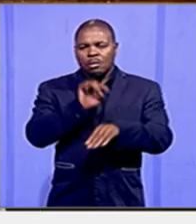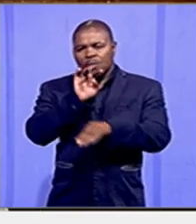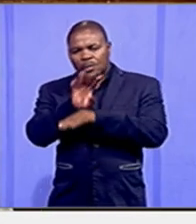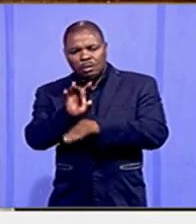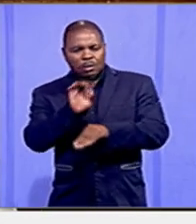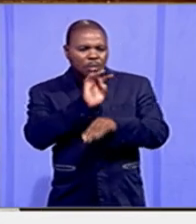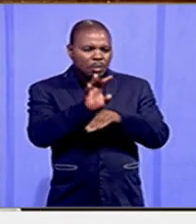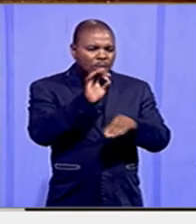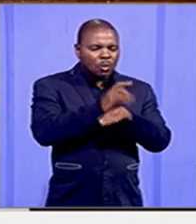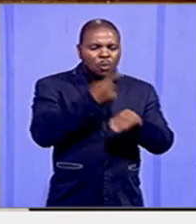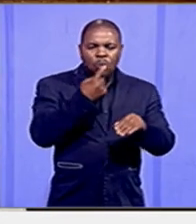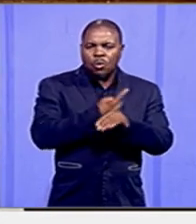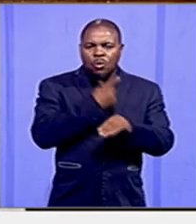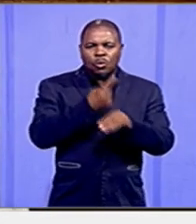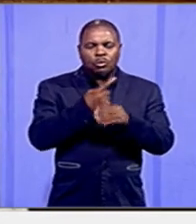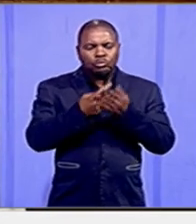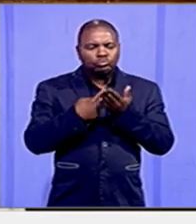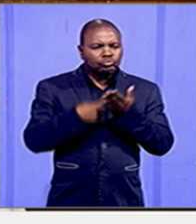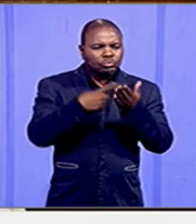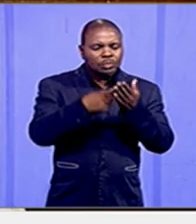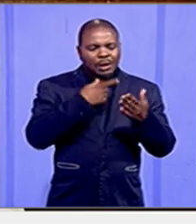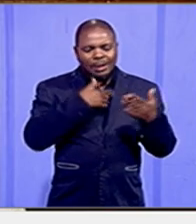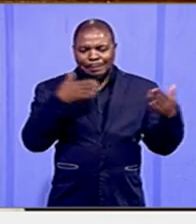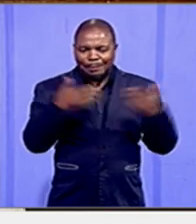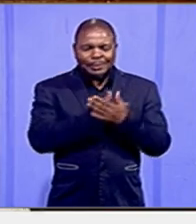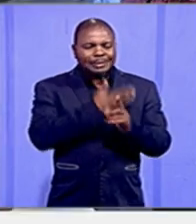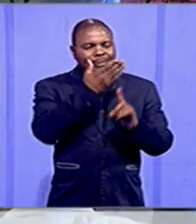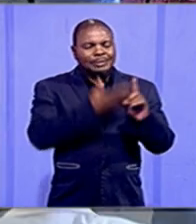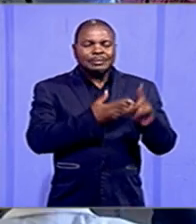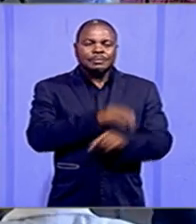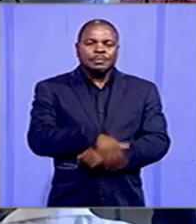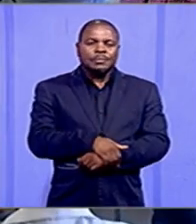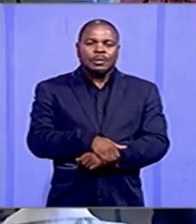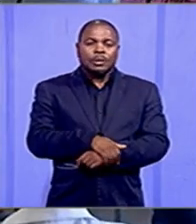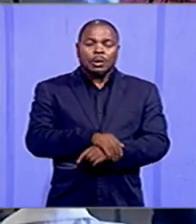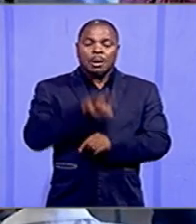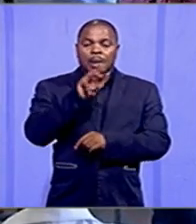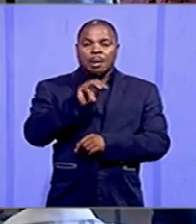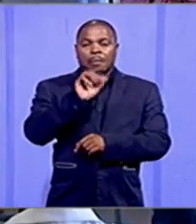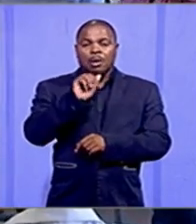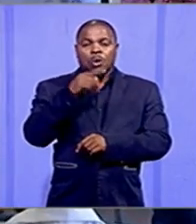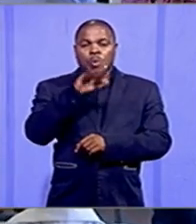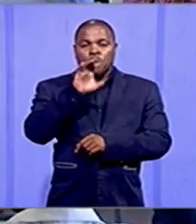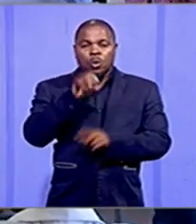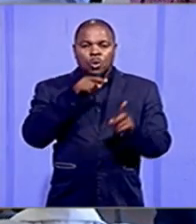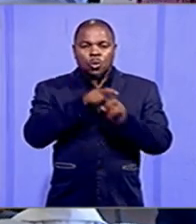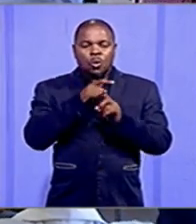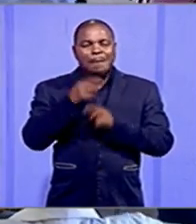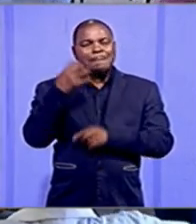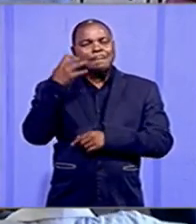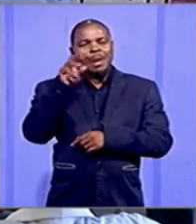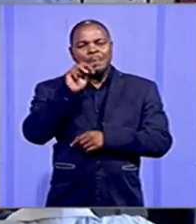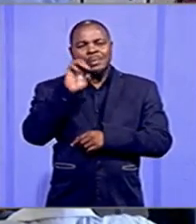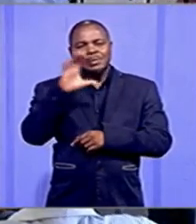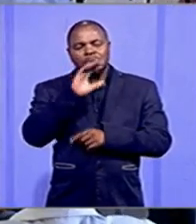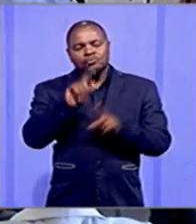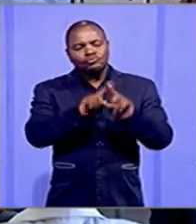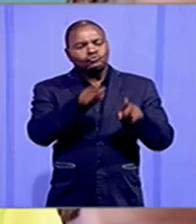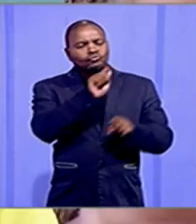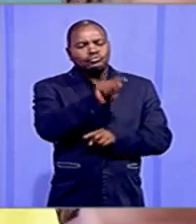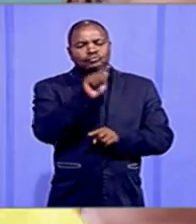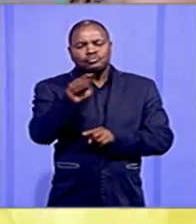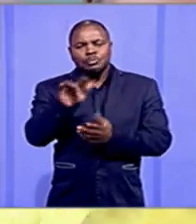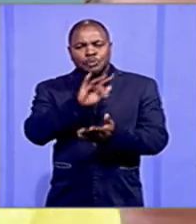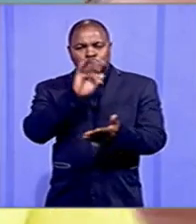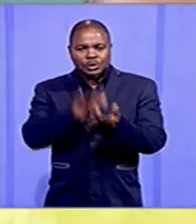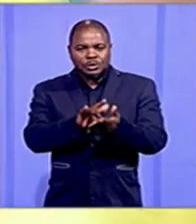the course of any dialogue, we will miss him dieli. Mahwe ibilen le tona la mafapa ammalwa profe nsing ake